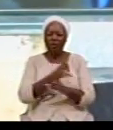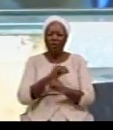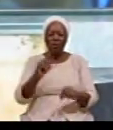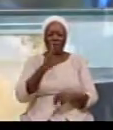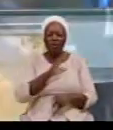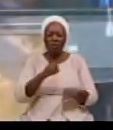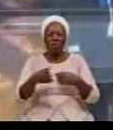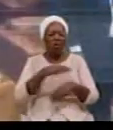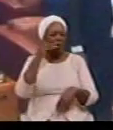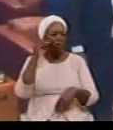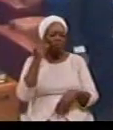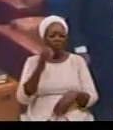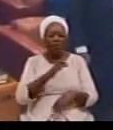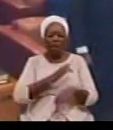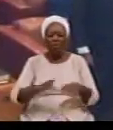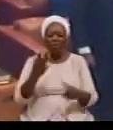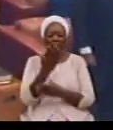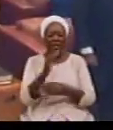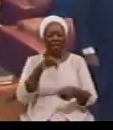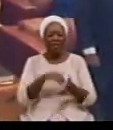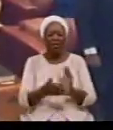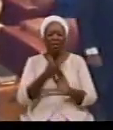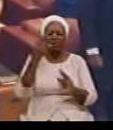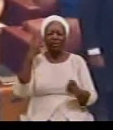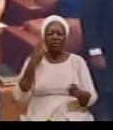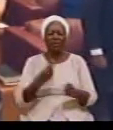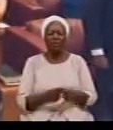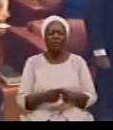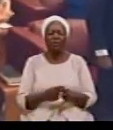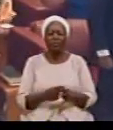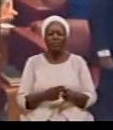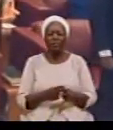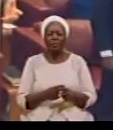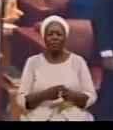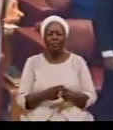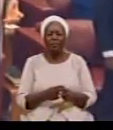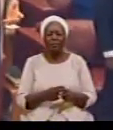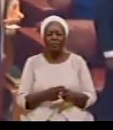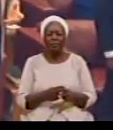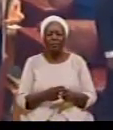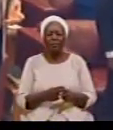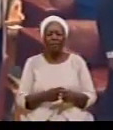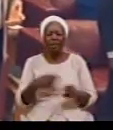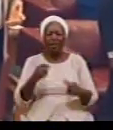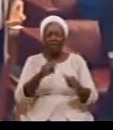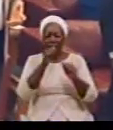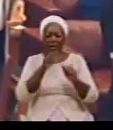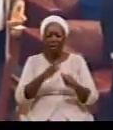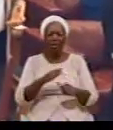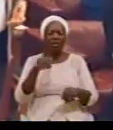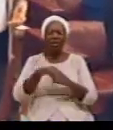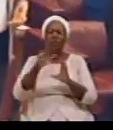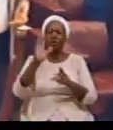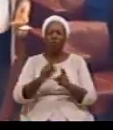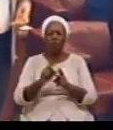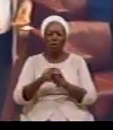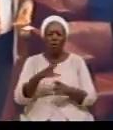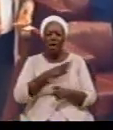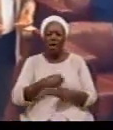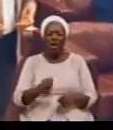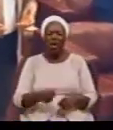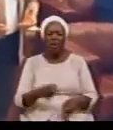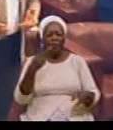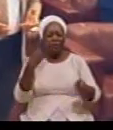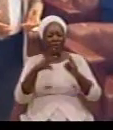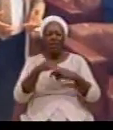back home empty-handed in Jesus' name. The blessing in the word, and the prophecy in the